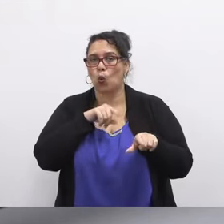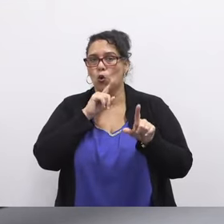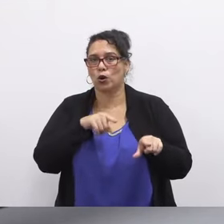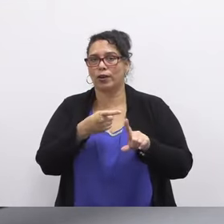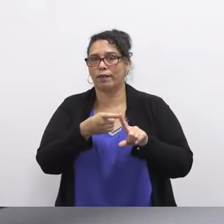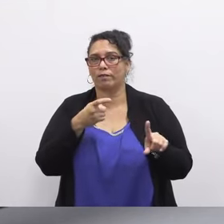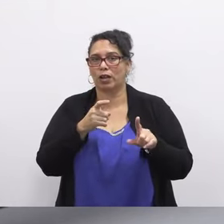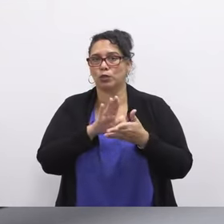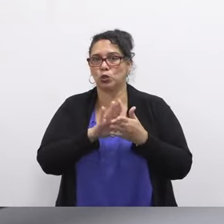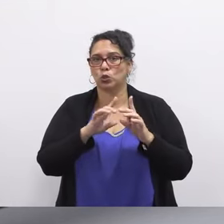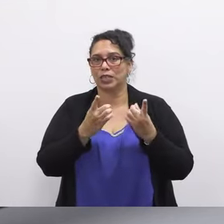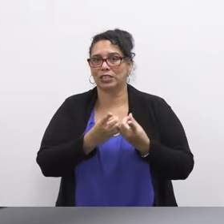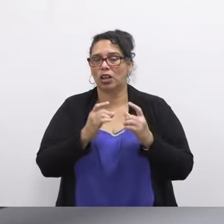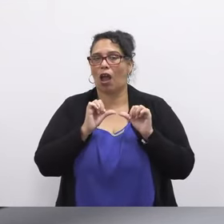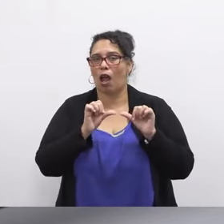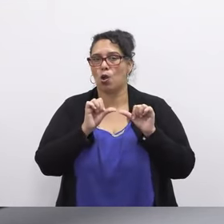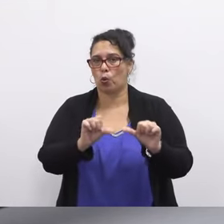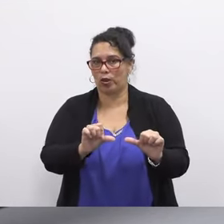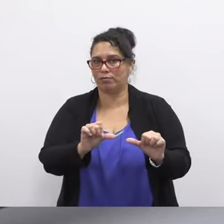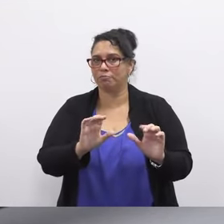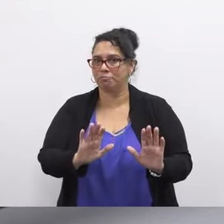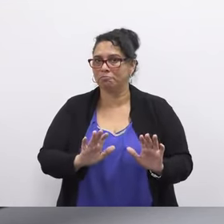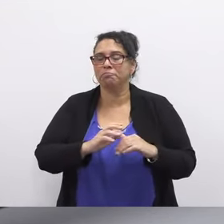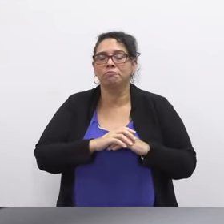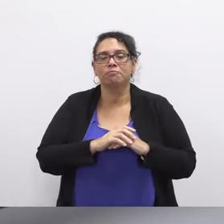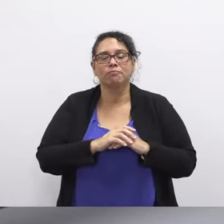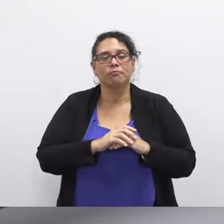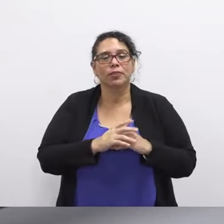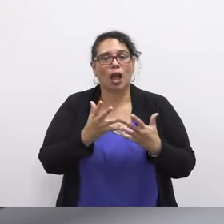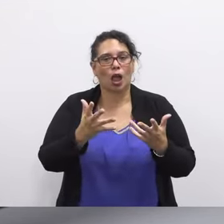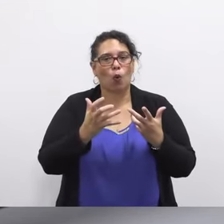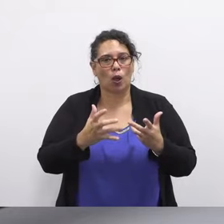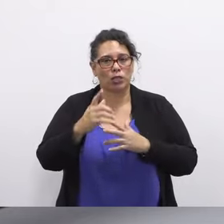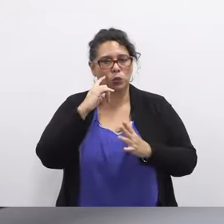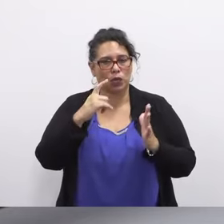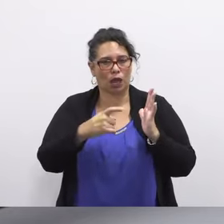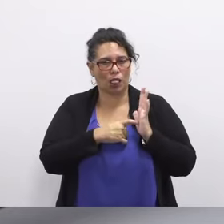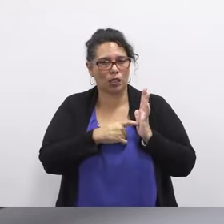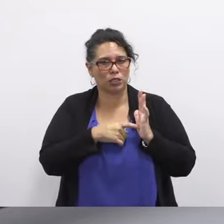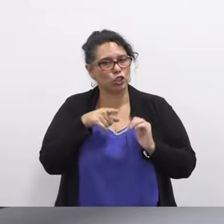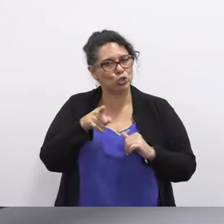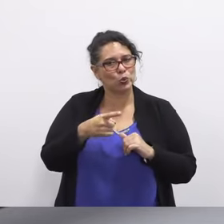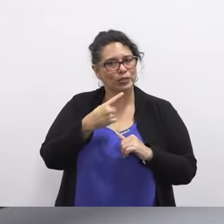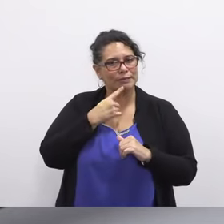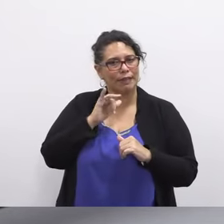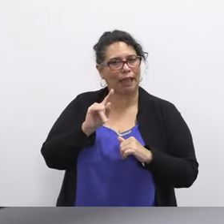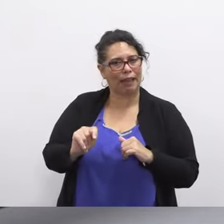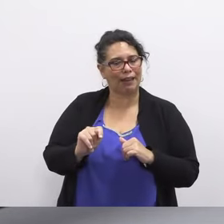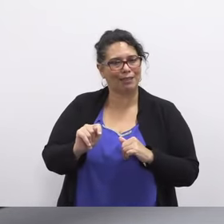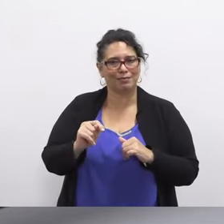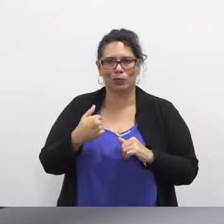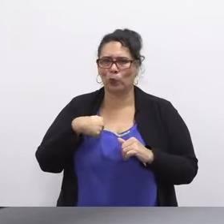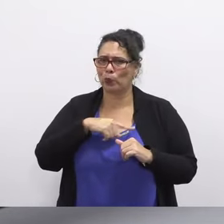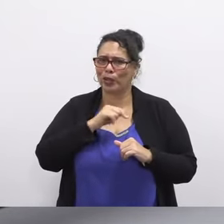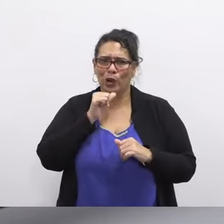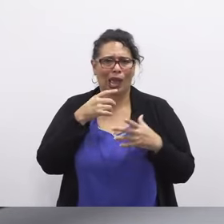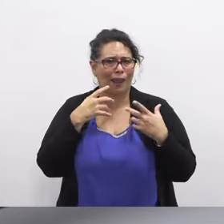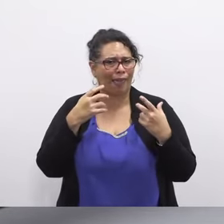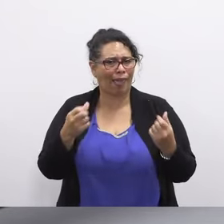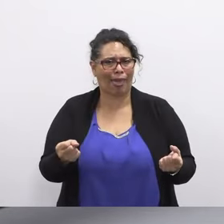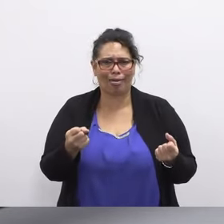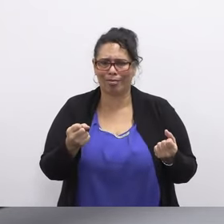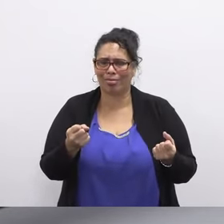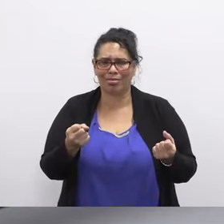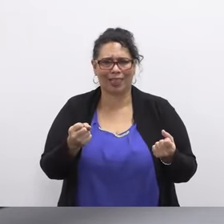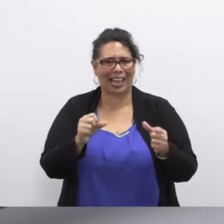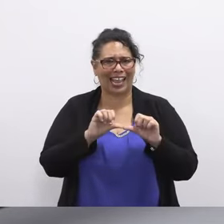school district on an ongoing basis. And then I'd like to acknowledge, and you said it, we are not a health agency, as you said, Dr.